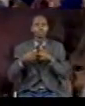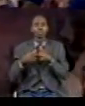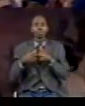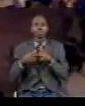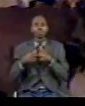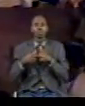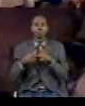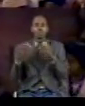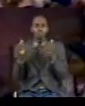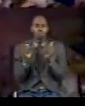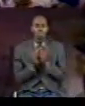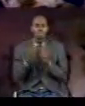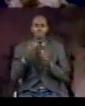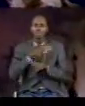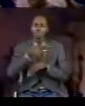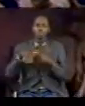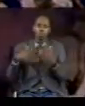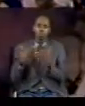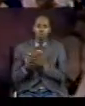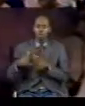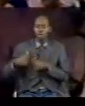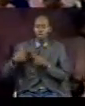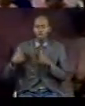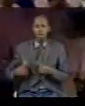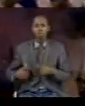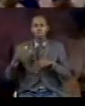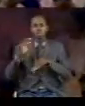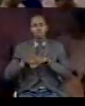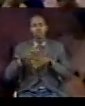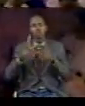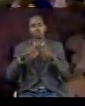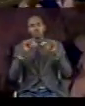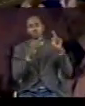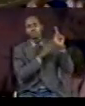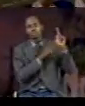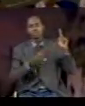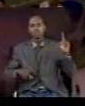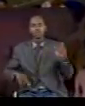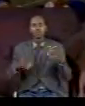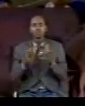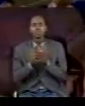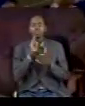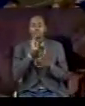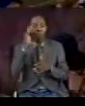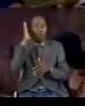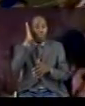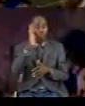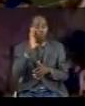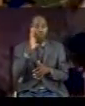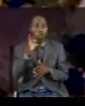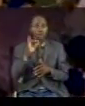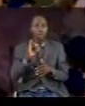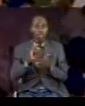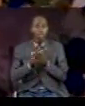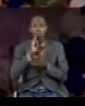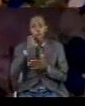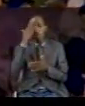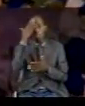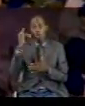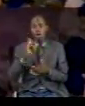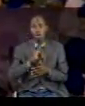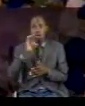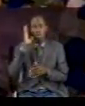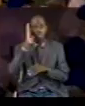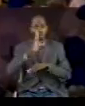with their whole heart unto the Lord. That's why I'll be calling on you tonight, that you return to the